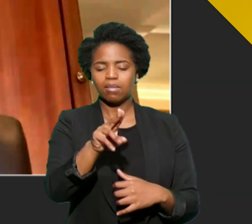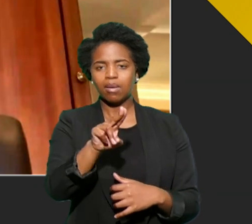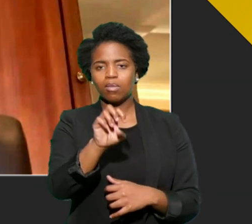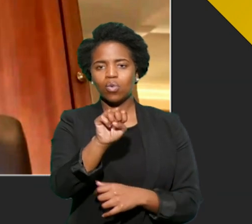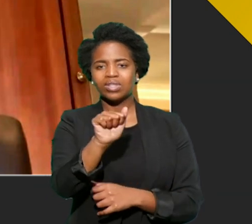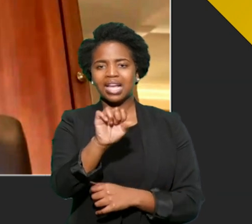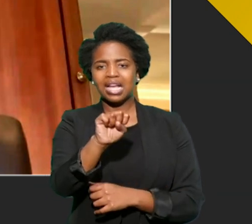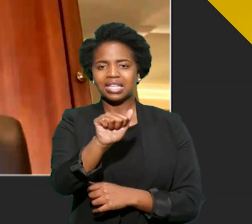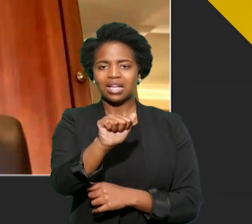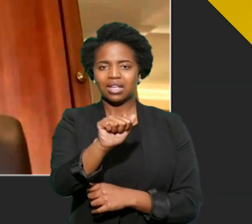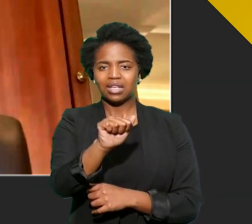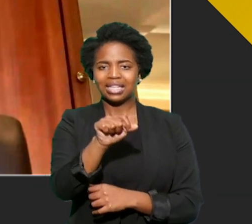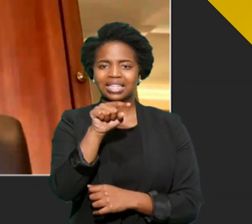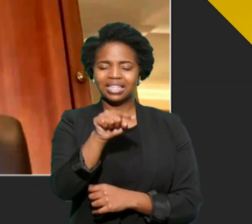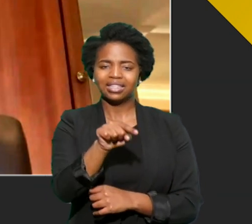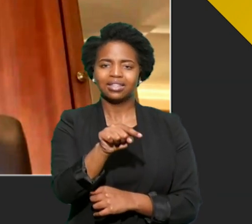Universal Service